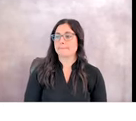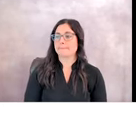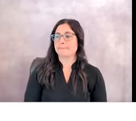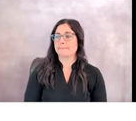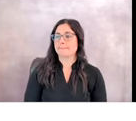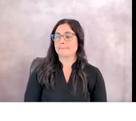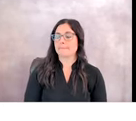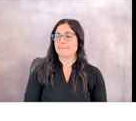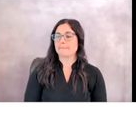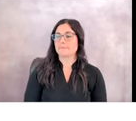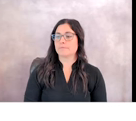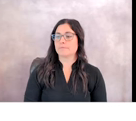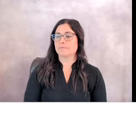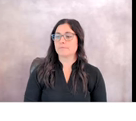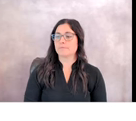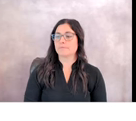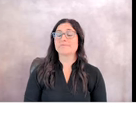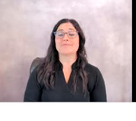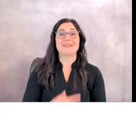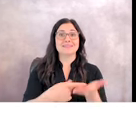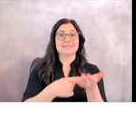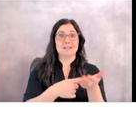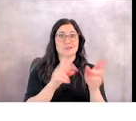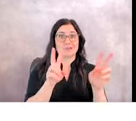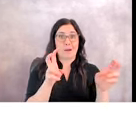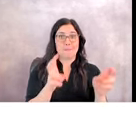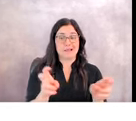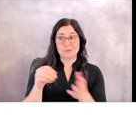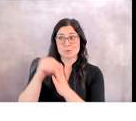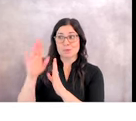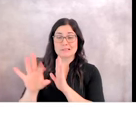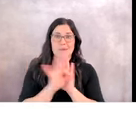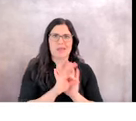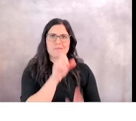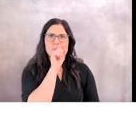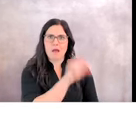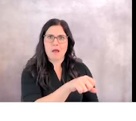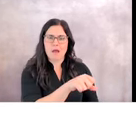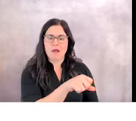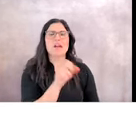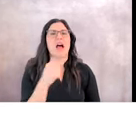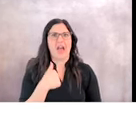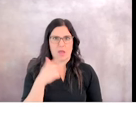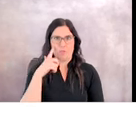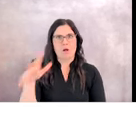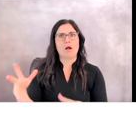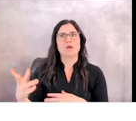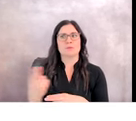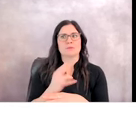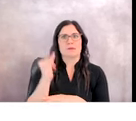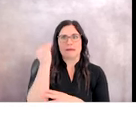I love the idea of discussion topics being chosen by students. Going to implement that, I think.